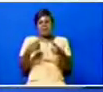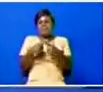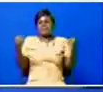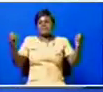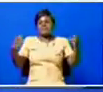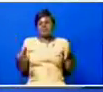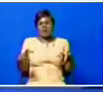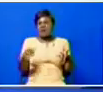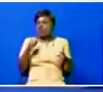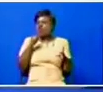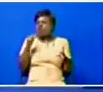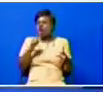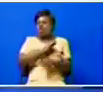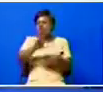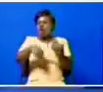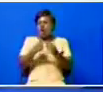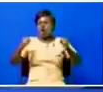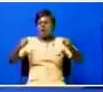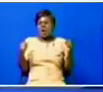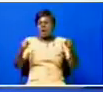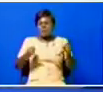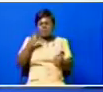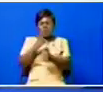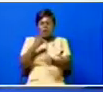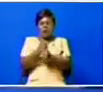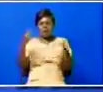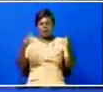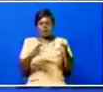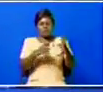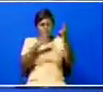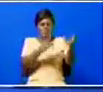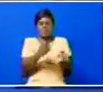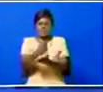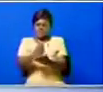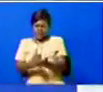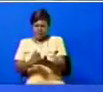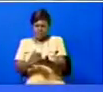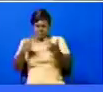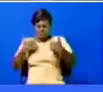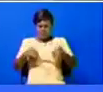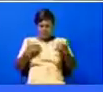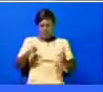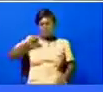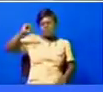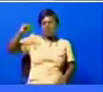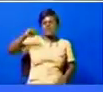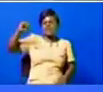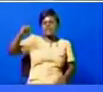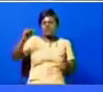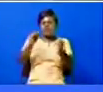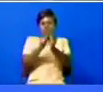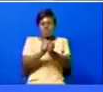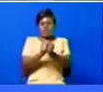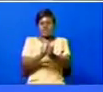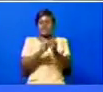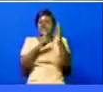clear not everyone was happy with the Task Force and its report. There are those who are playing politics with the findings